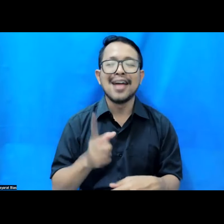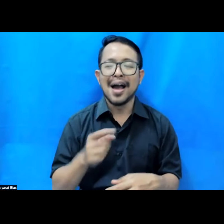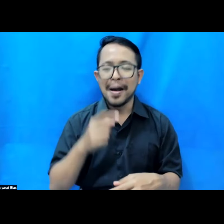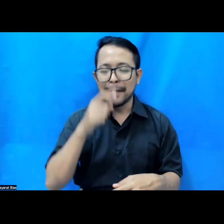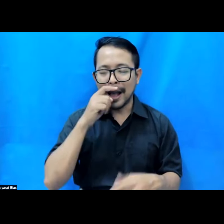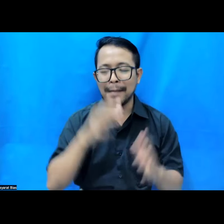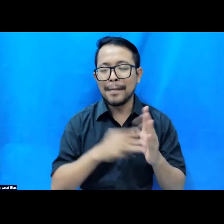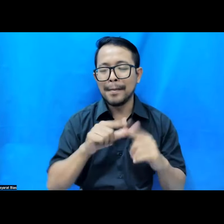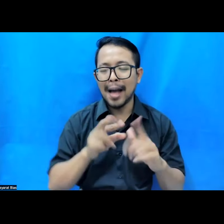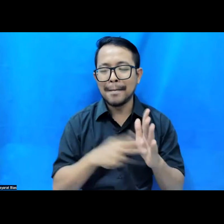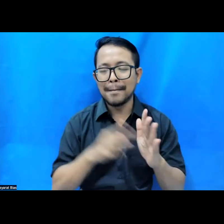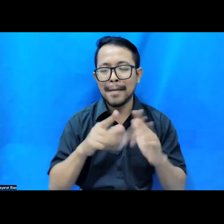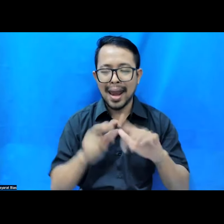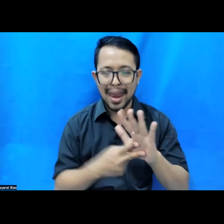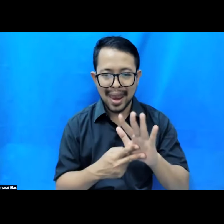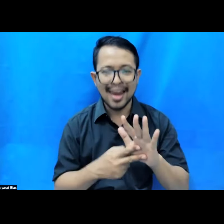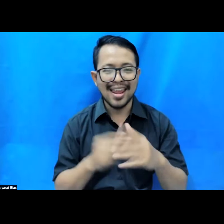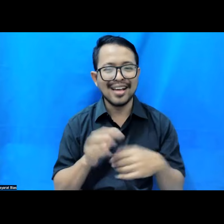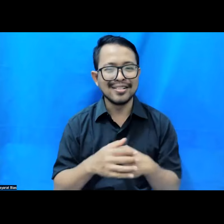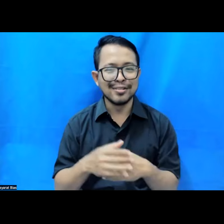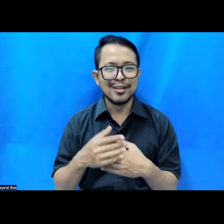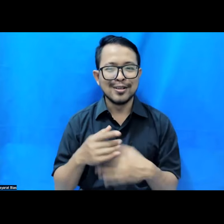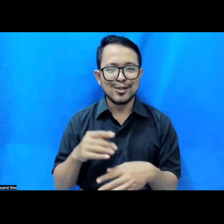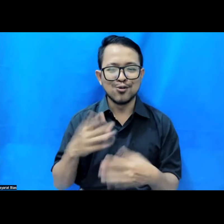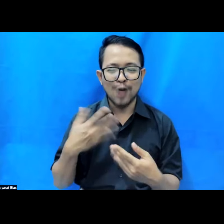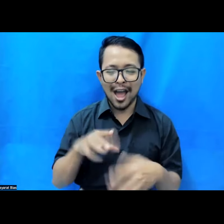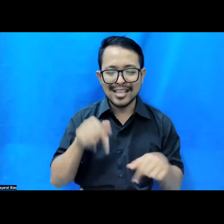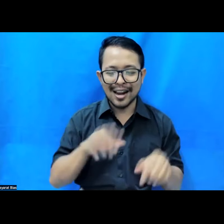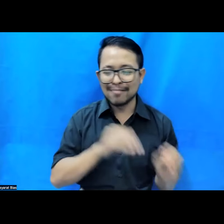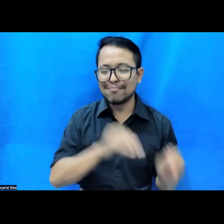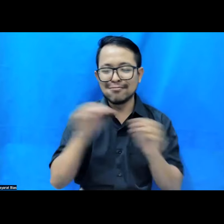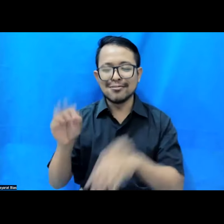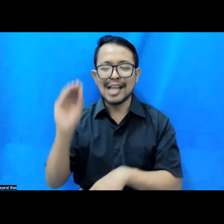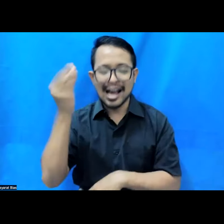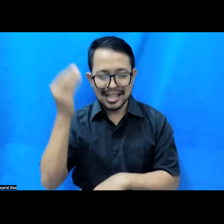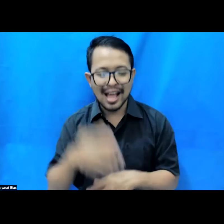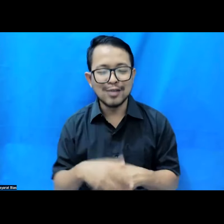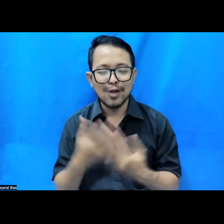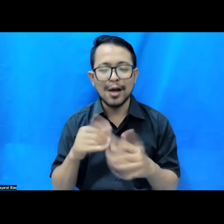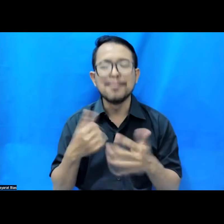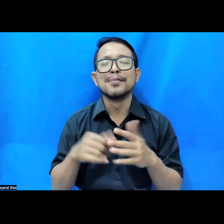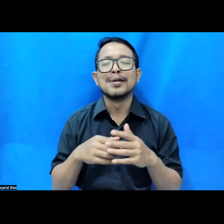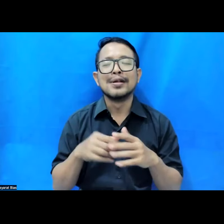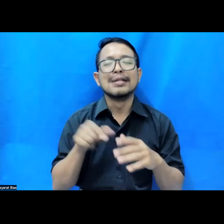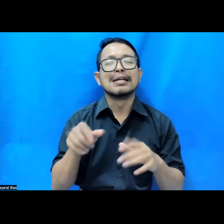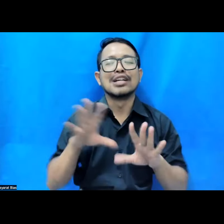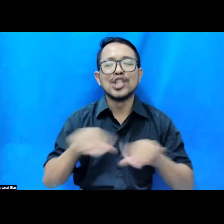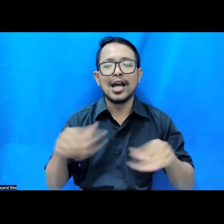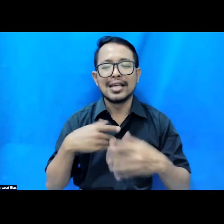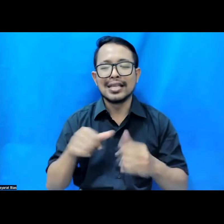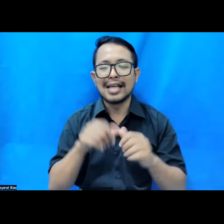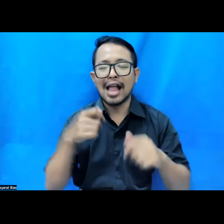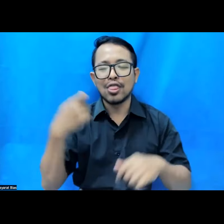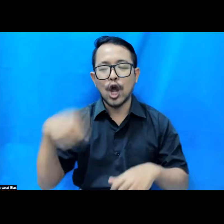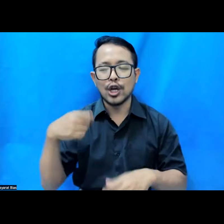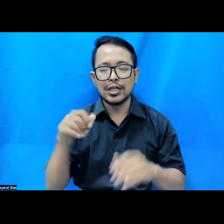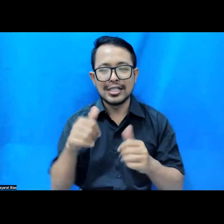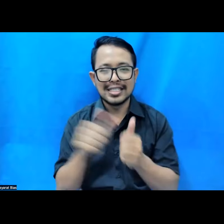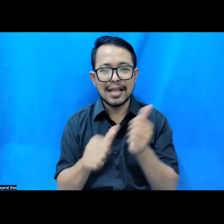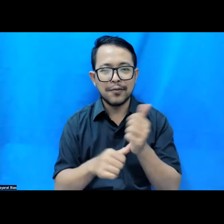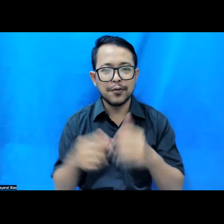acknowledge my old friends who are here, Mas Marman, who is now in Jakarta, who is in